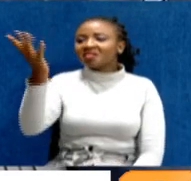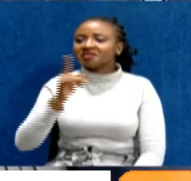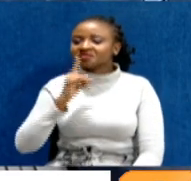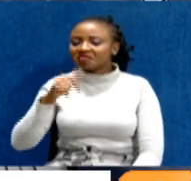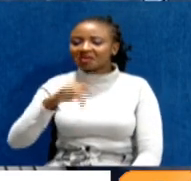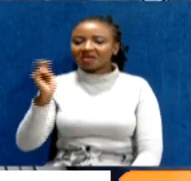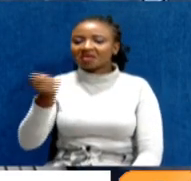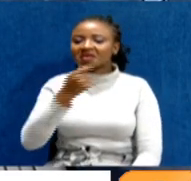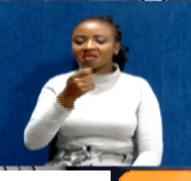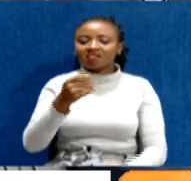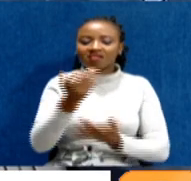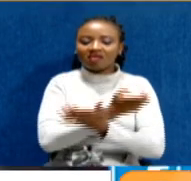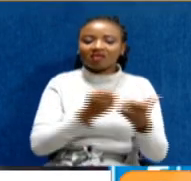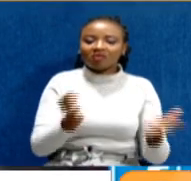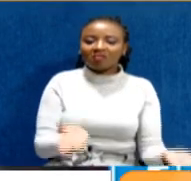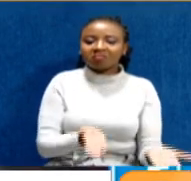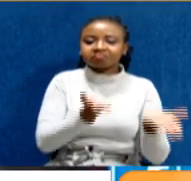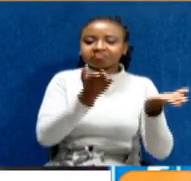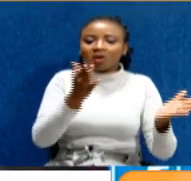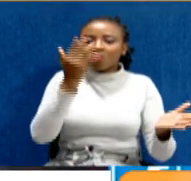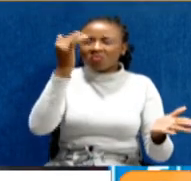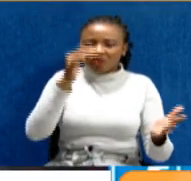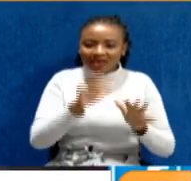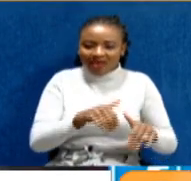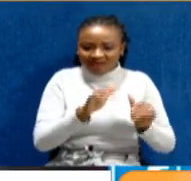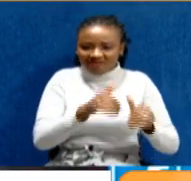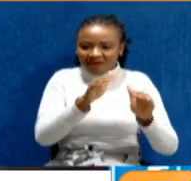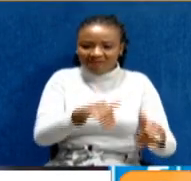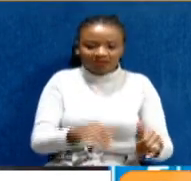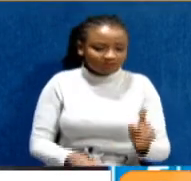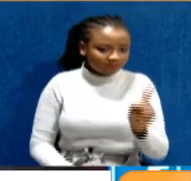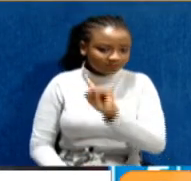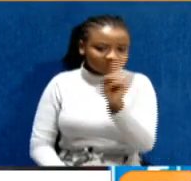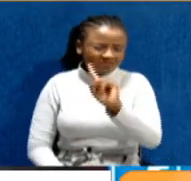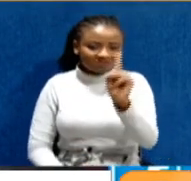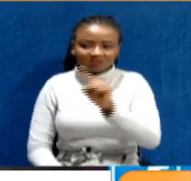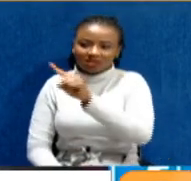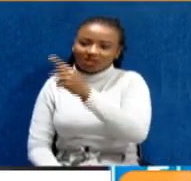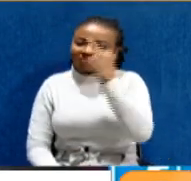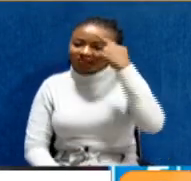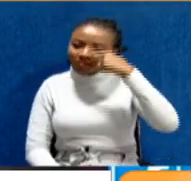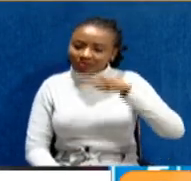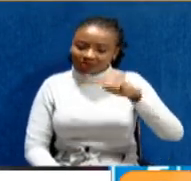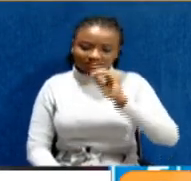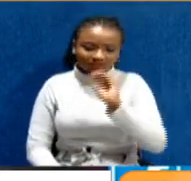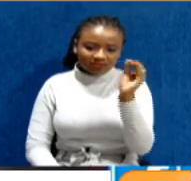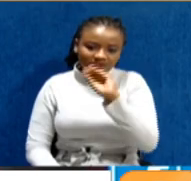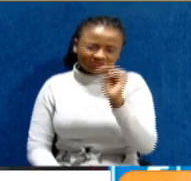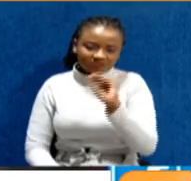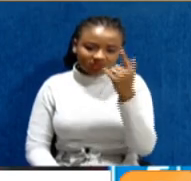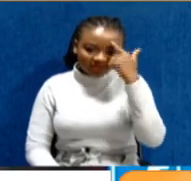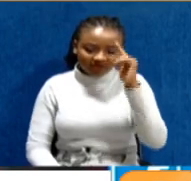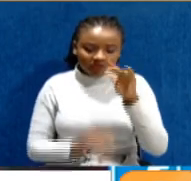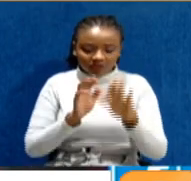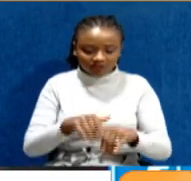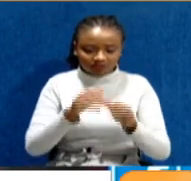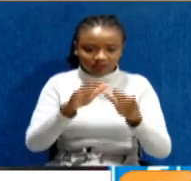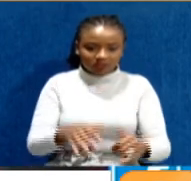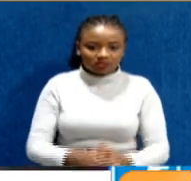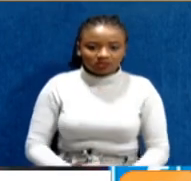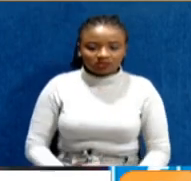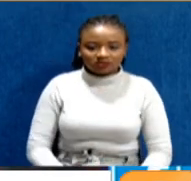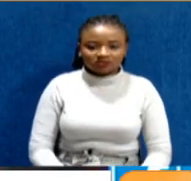is driven largely by agriculture. Yeah. And we don't have an organic agriculture policy. It's